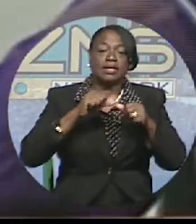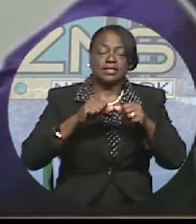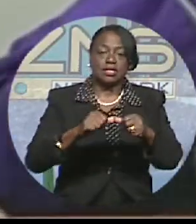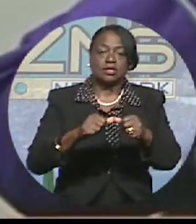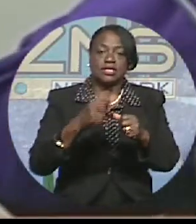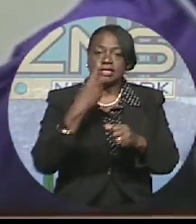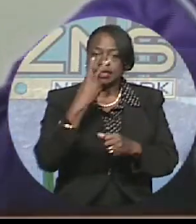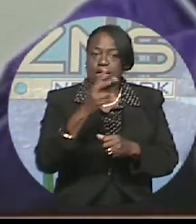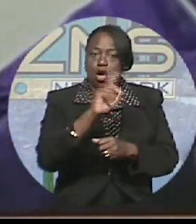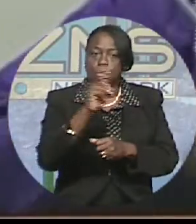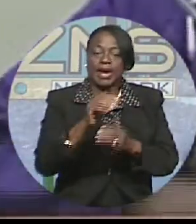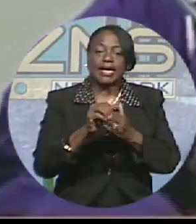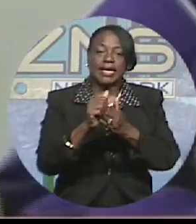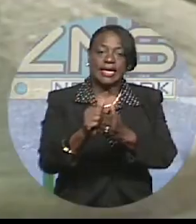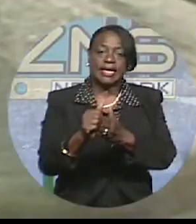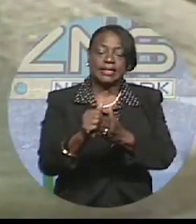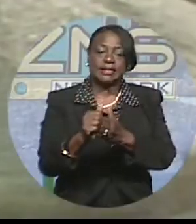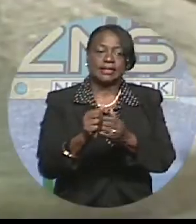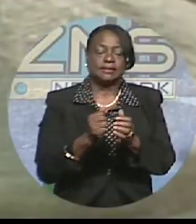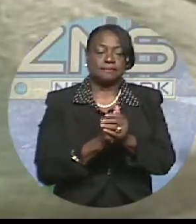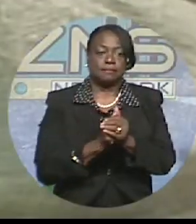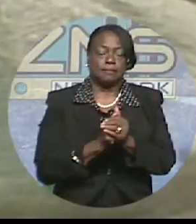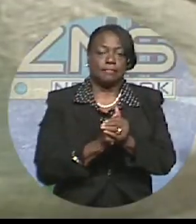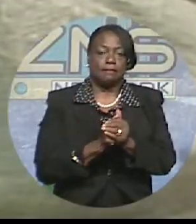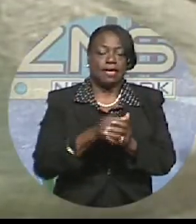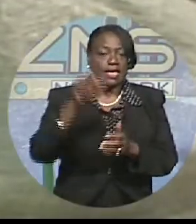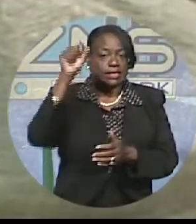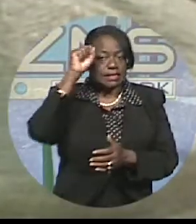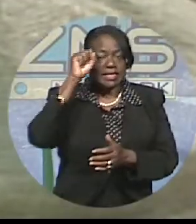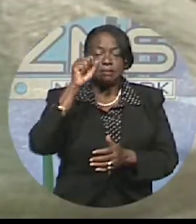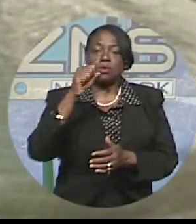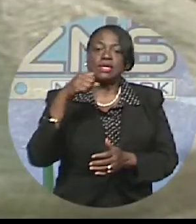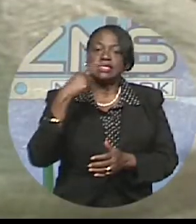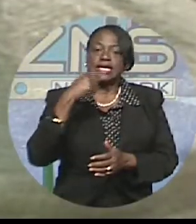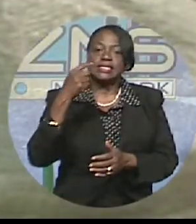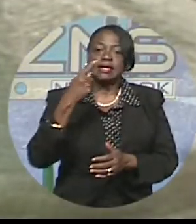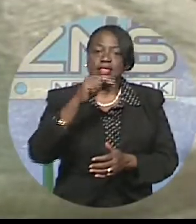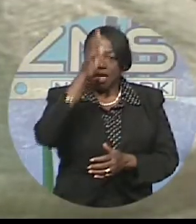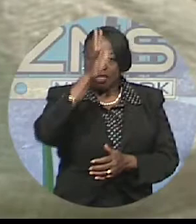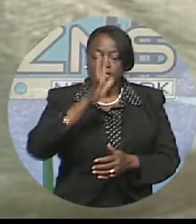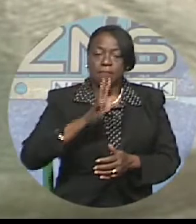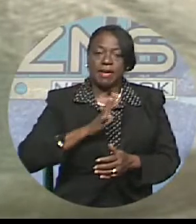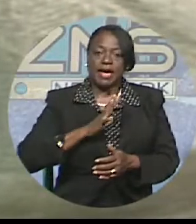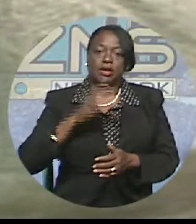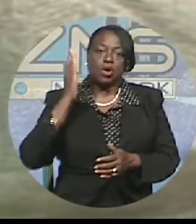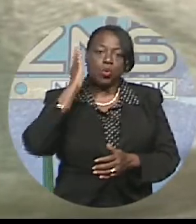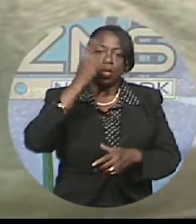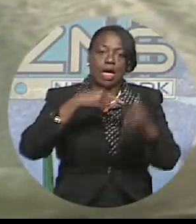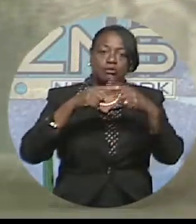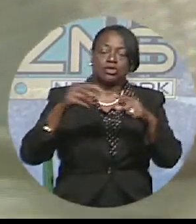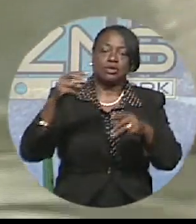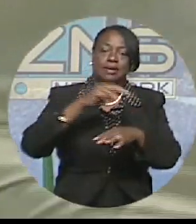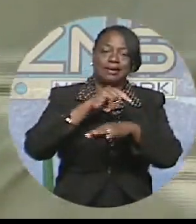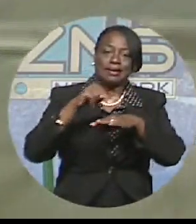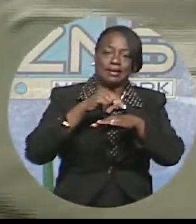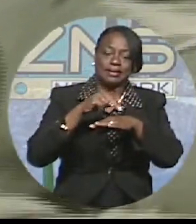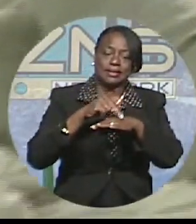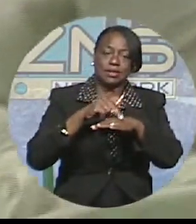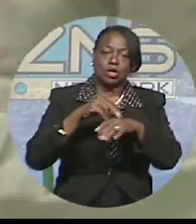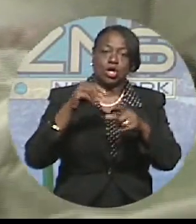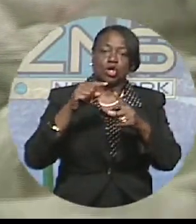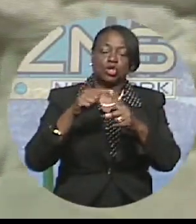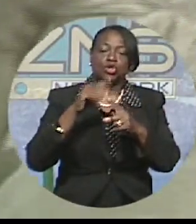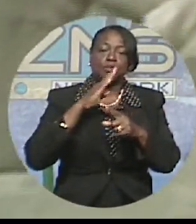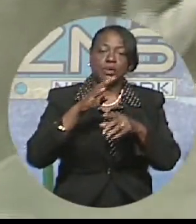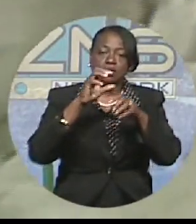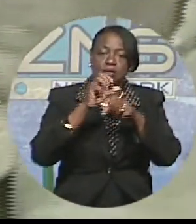leads. But it's a possibility. Now, Seymour says the men who have been arrested will be flown to the nation's capital to be formally